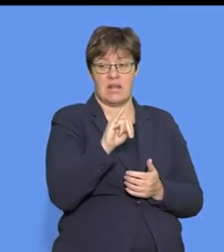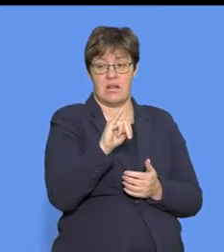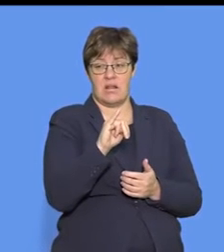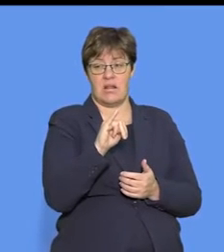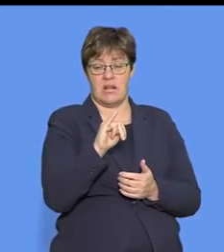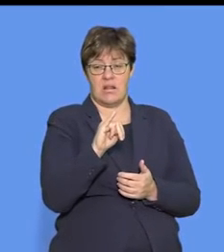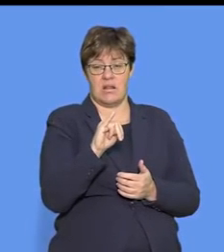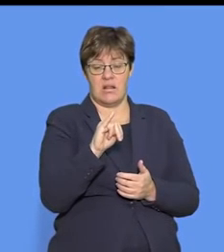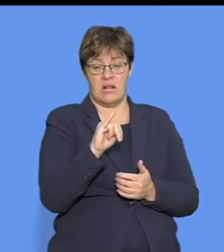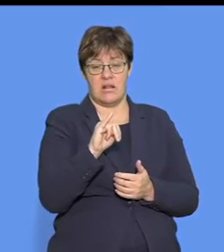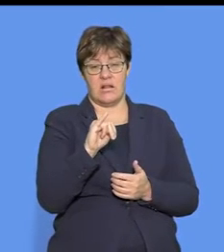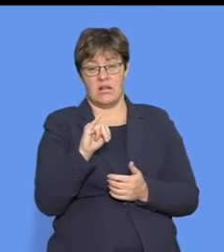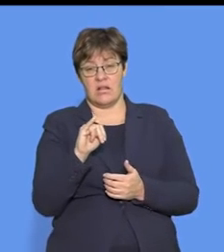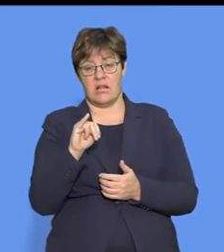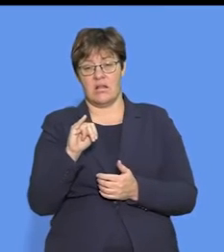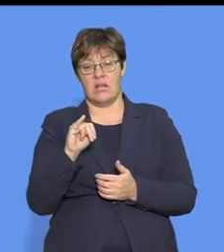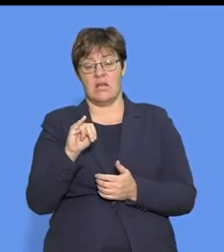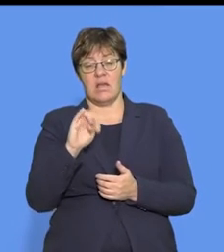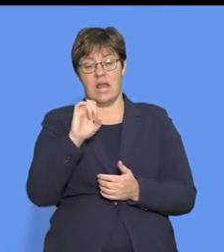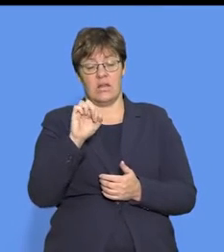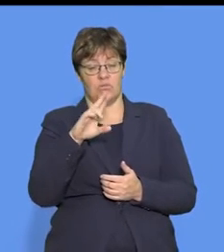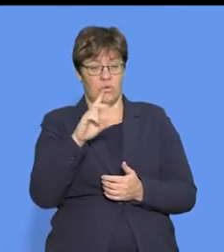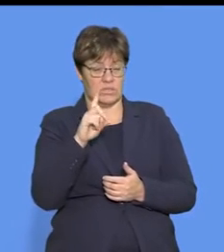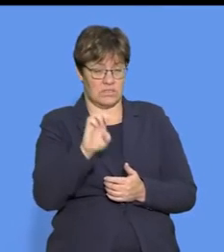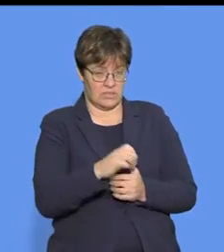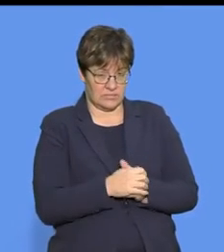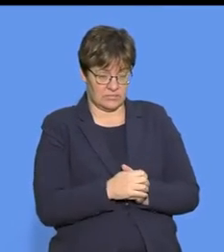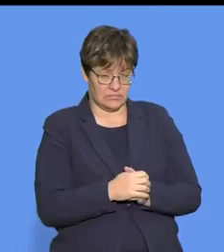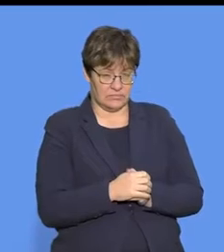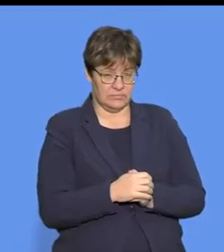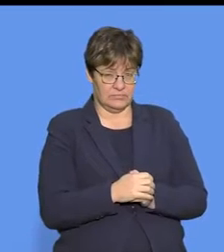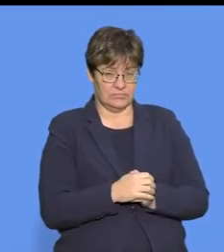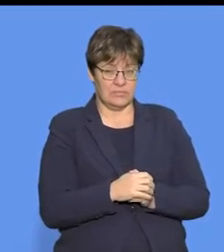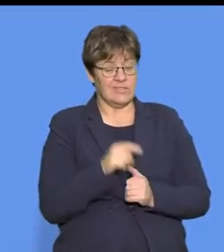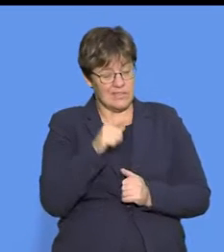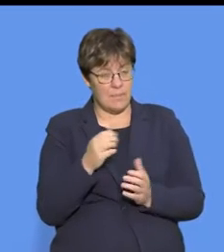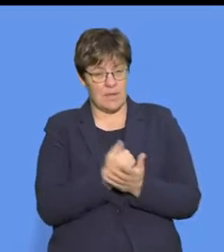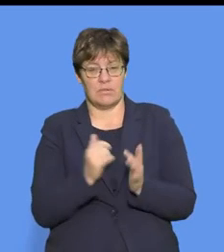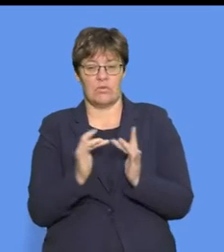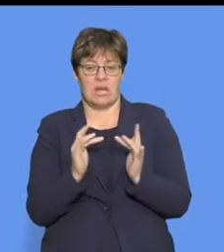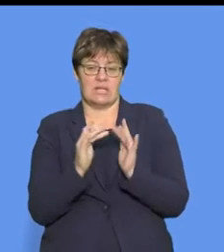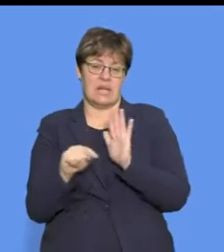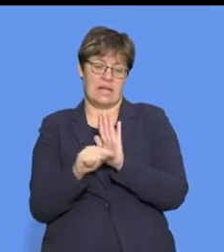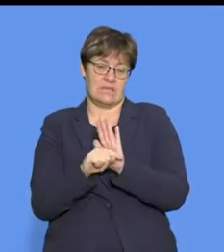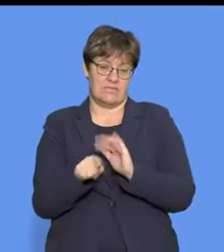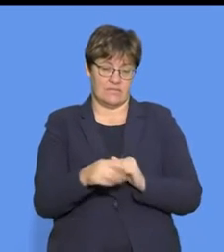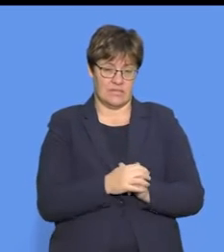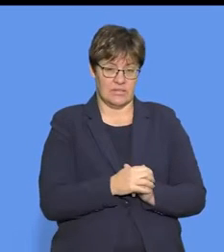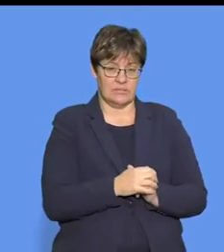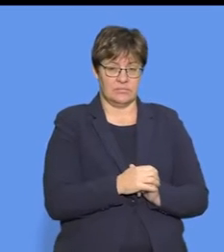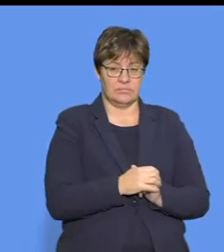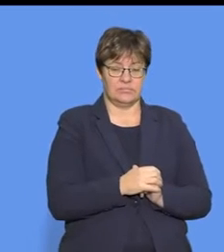be the nickel electrode. So make sure the nickel electrode is connected to the